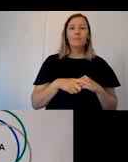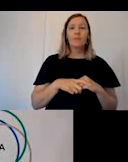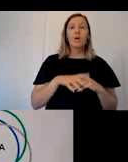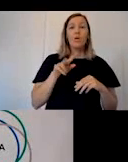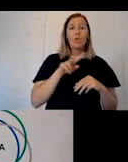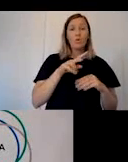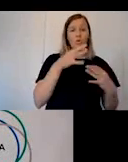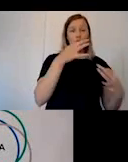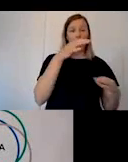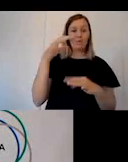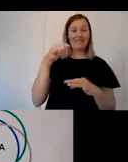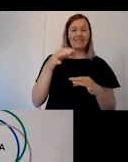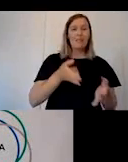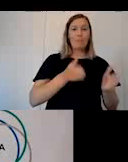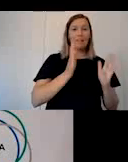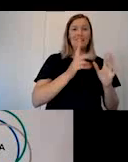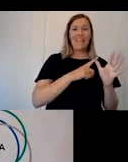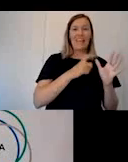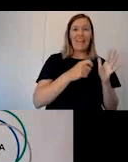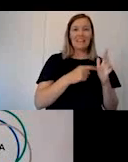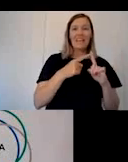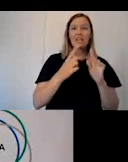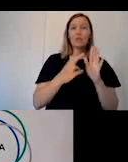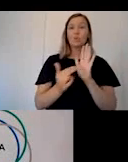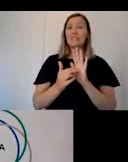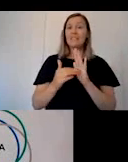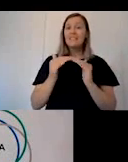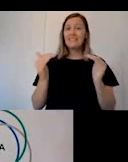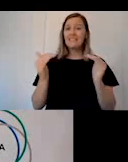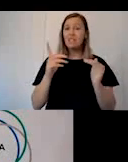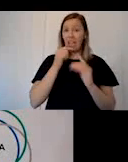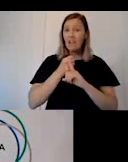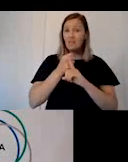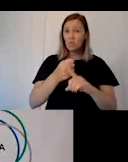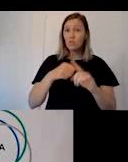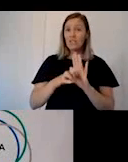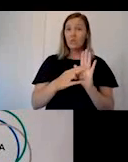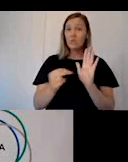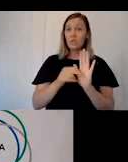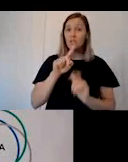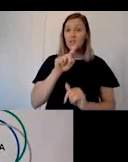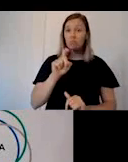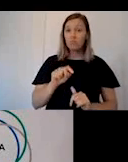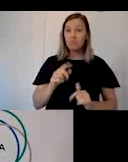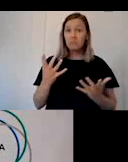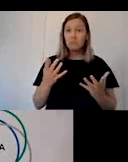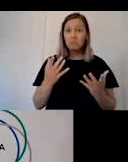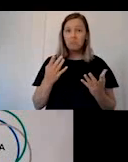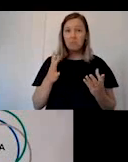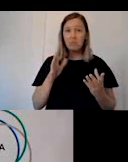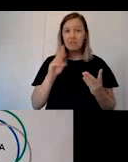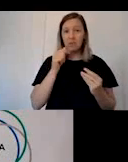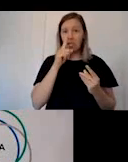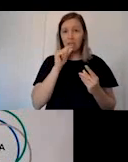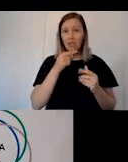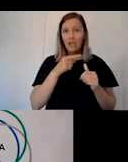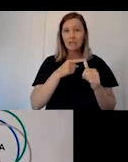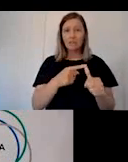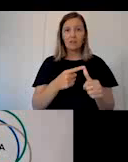Building Act and that New Zealand standard, enforceable in New Zealand? Thank you. Maybe somebody can answer that.